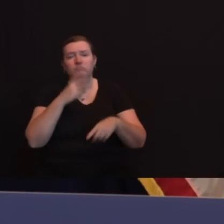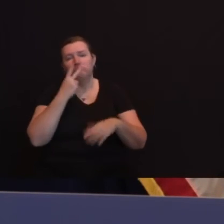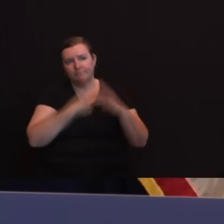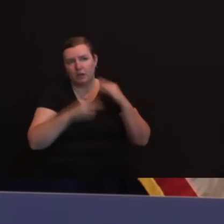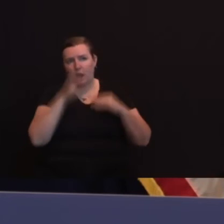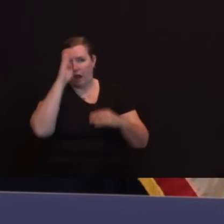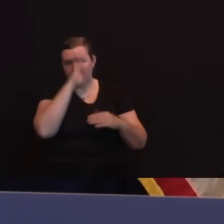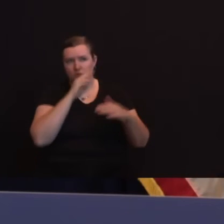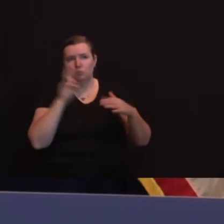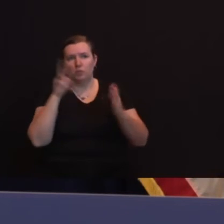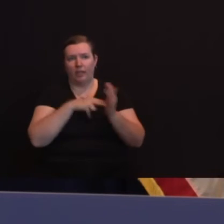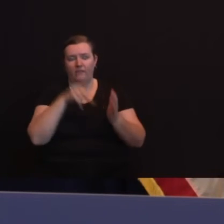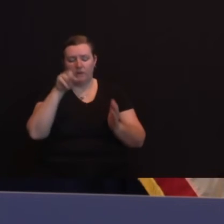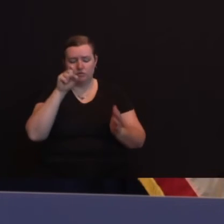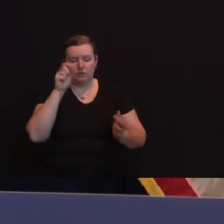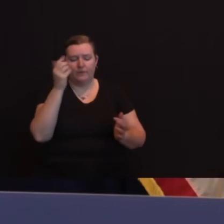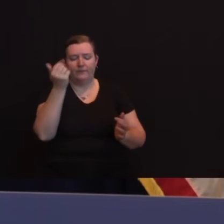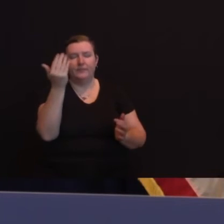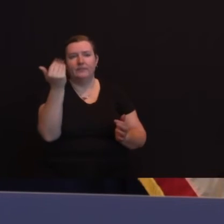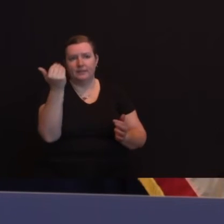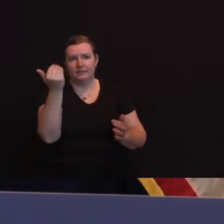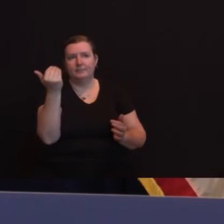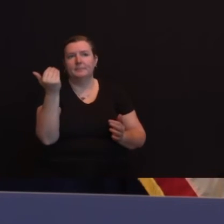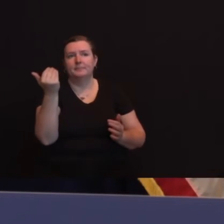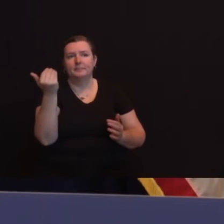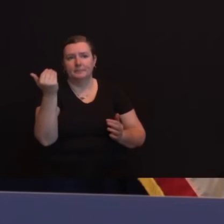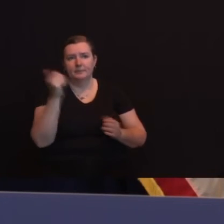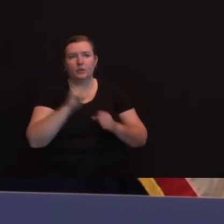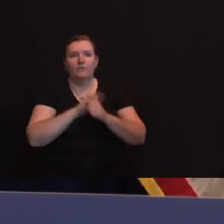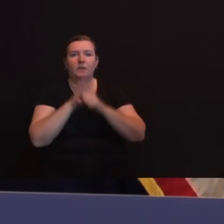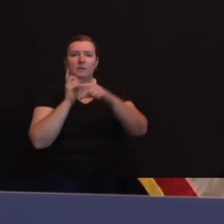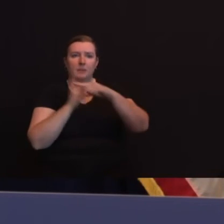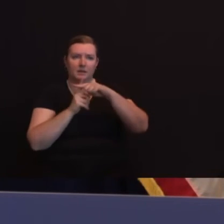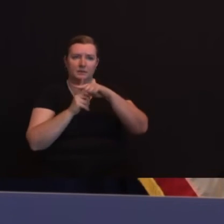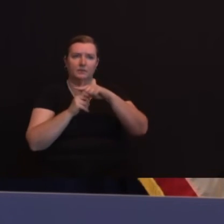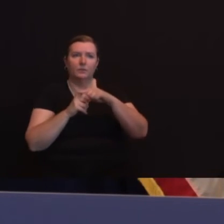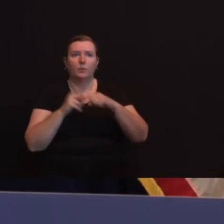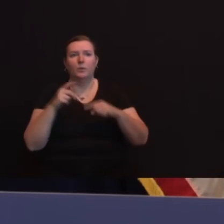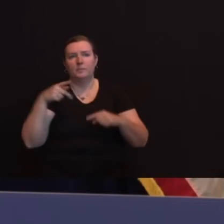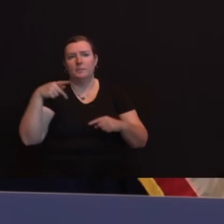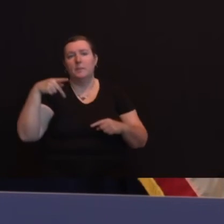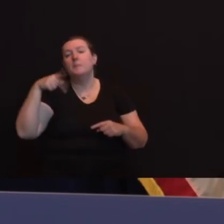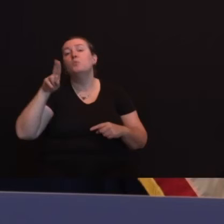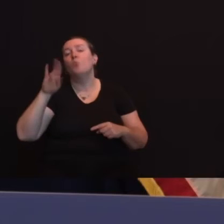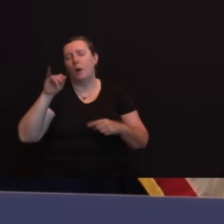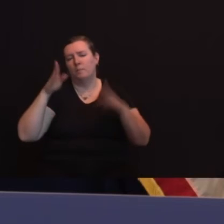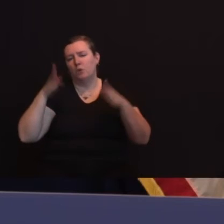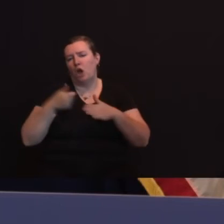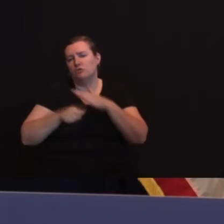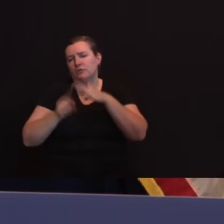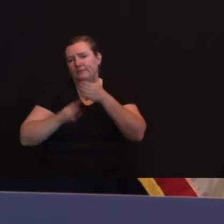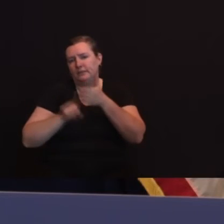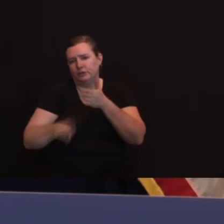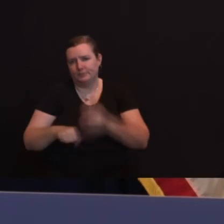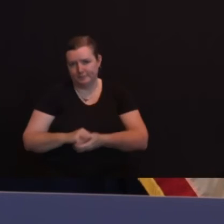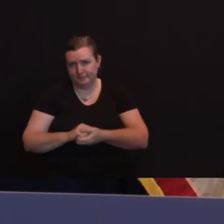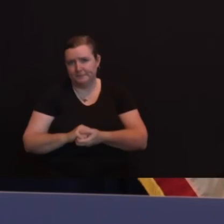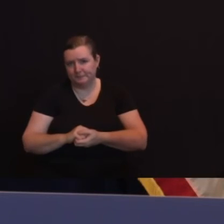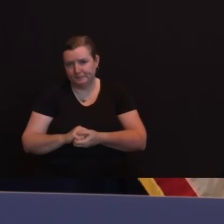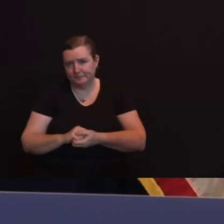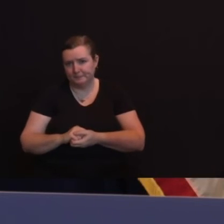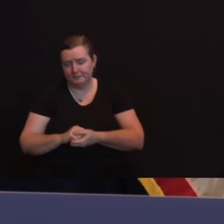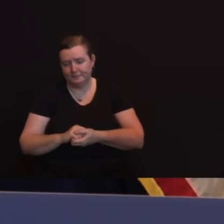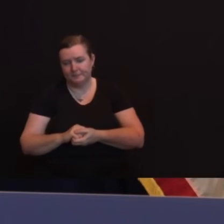2,115 individuals that are either COVID-19 positive or PUIs. There are 417 of those